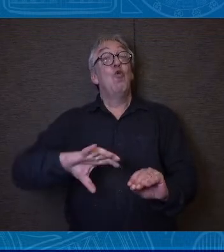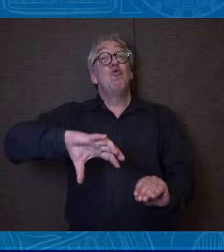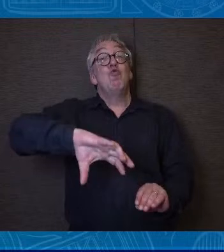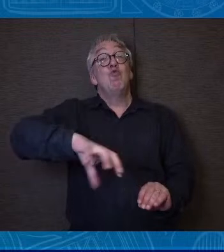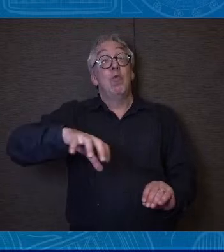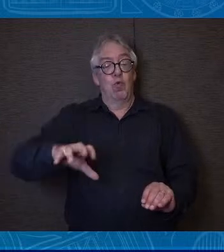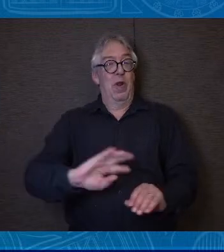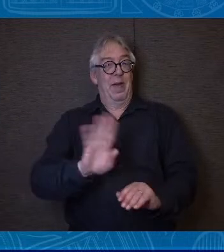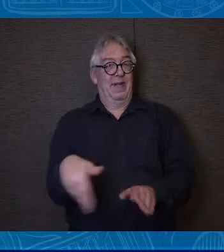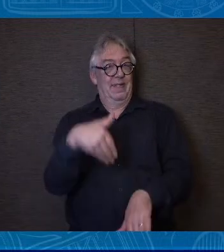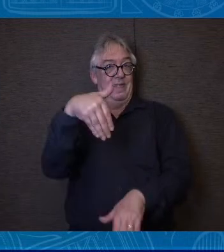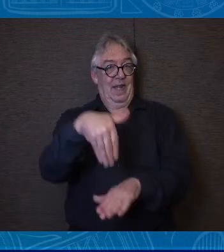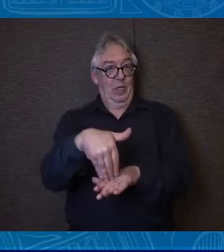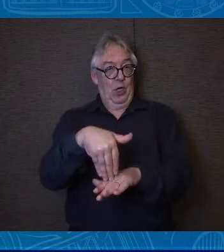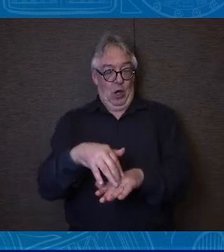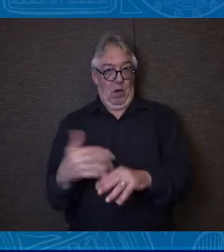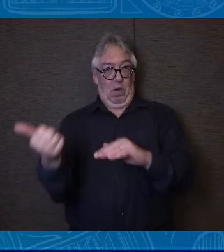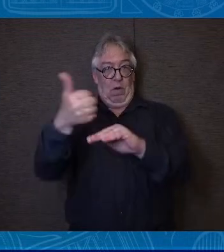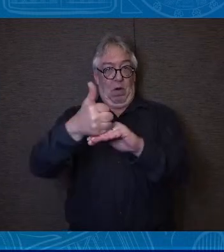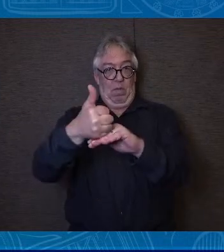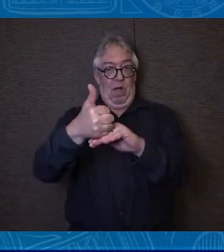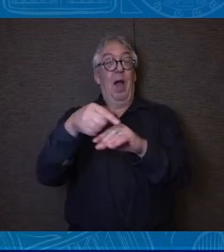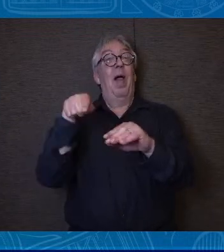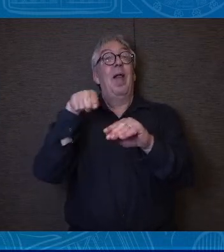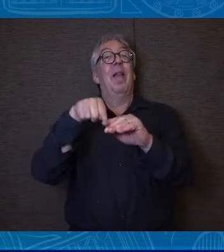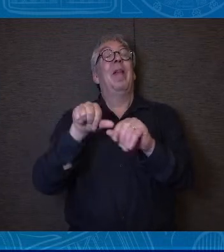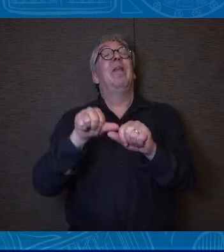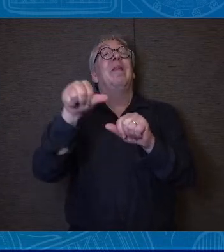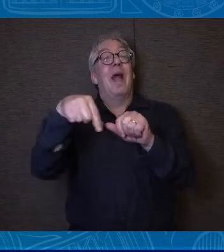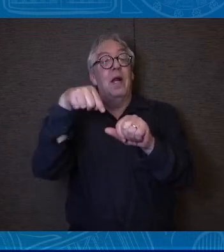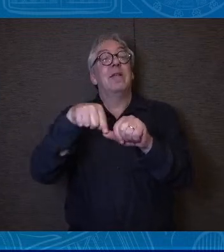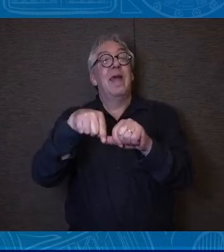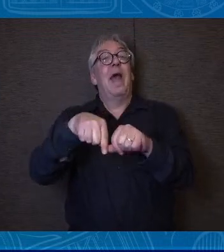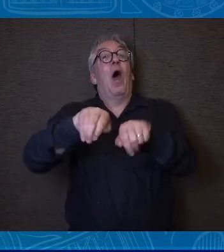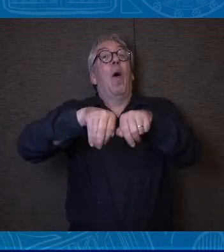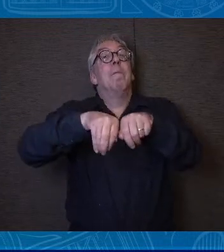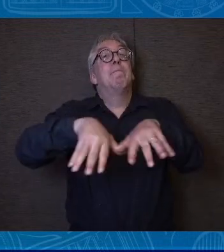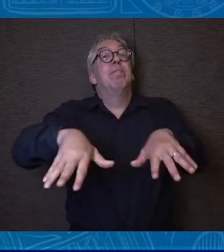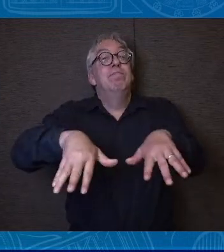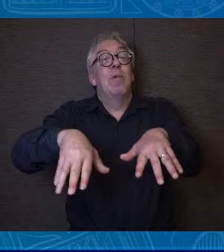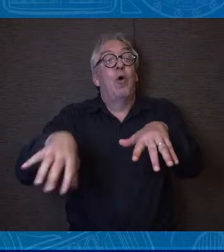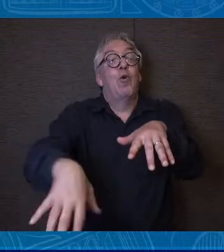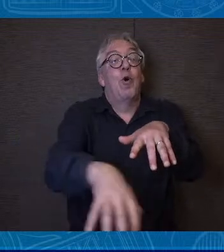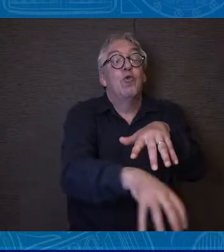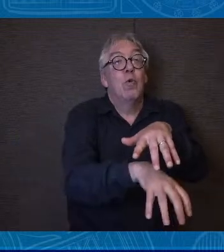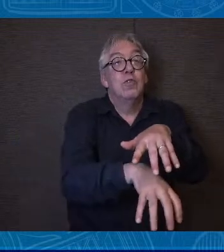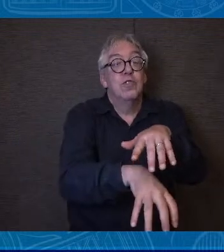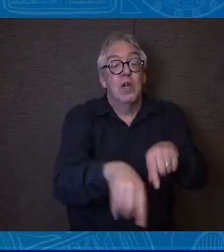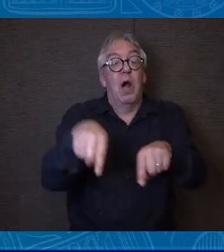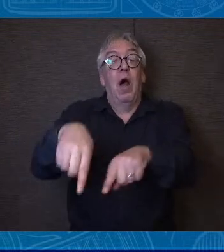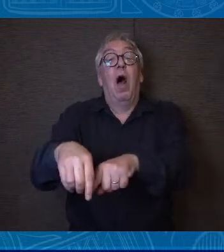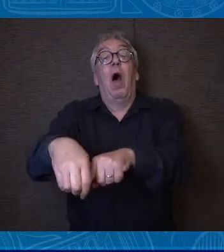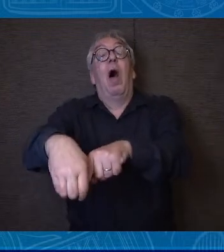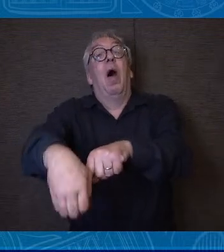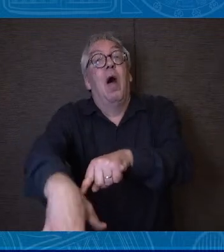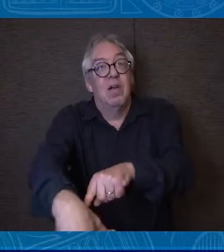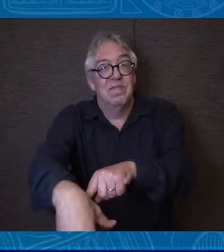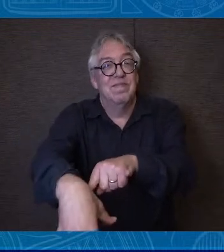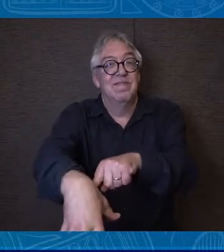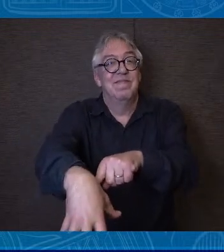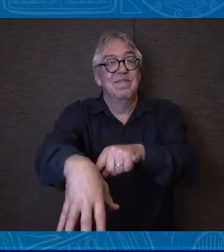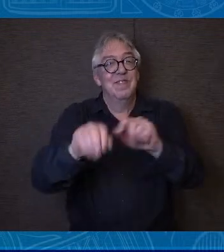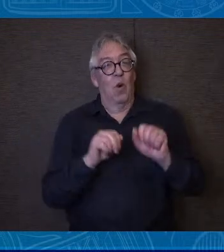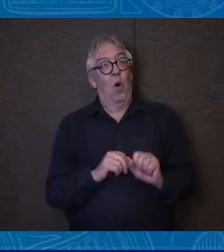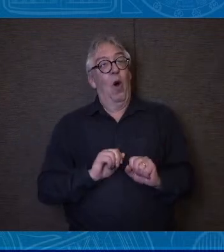and this expertise is cascaded down to the national meteorological and hydrological services so they can